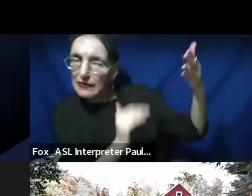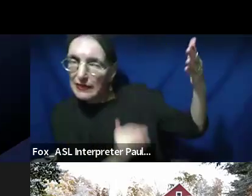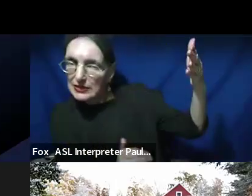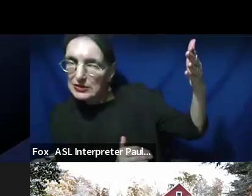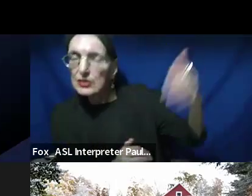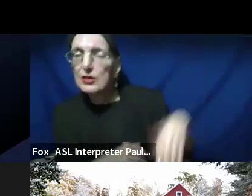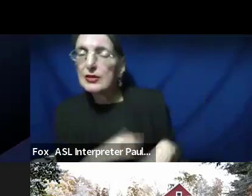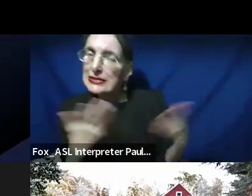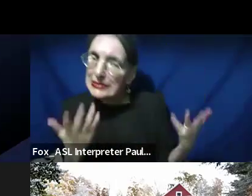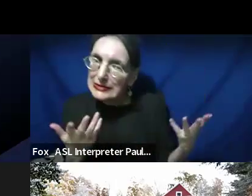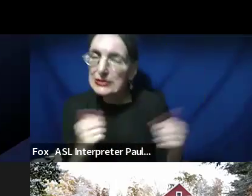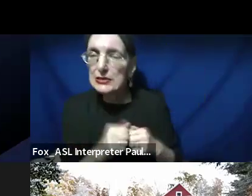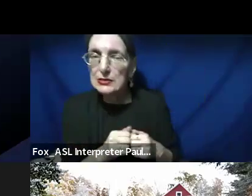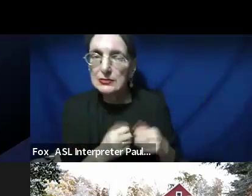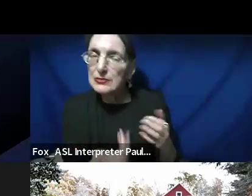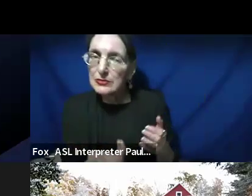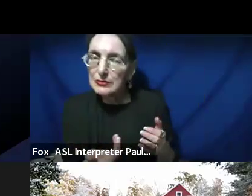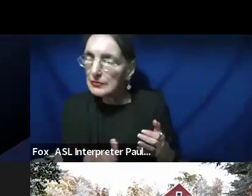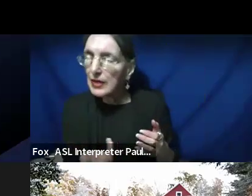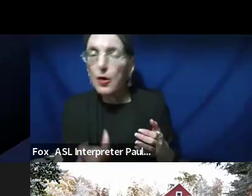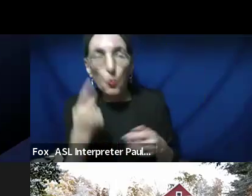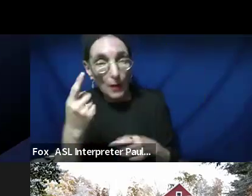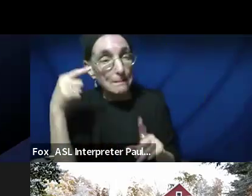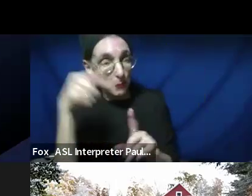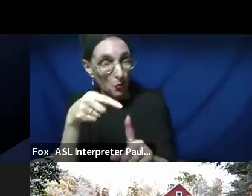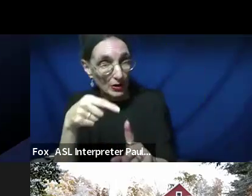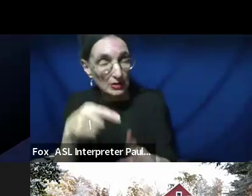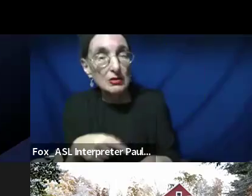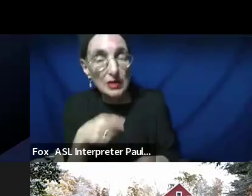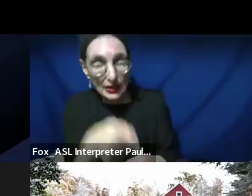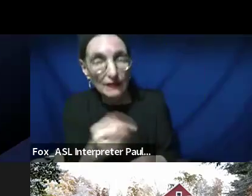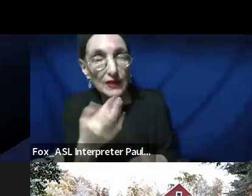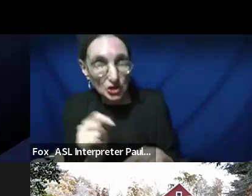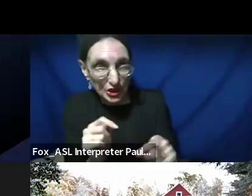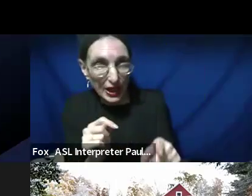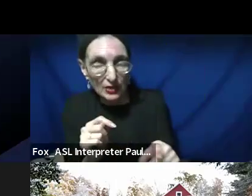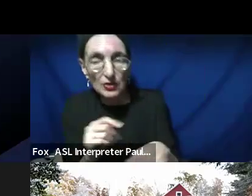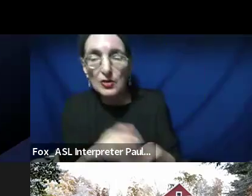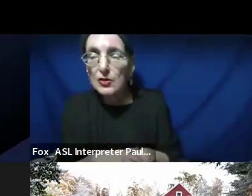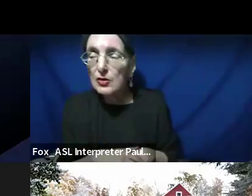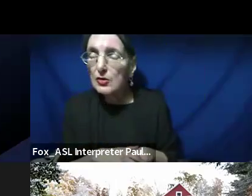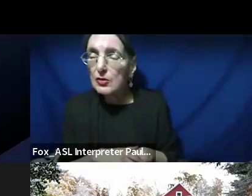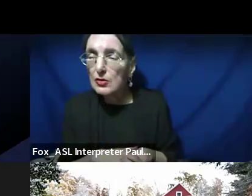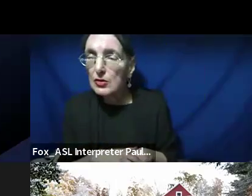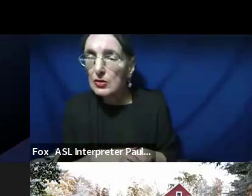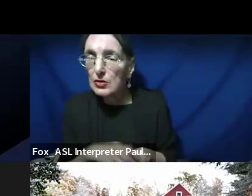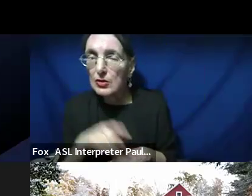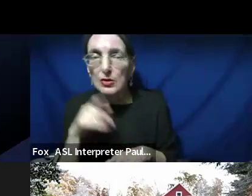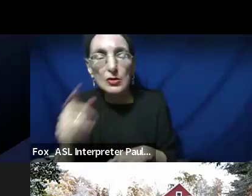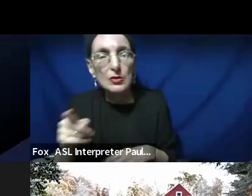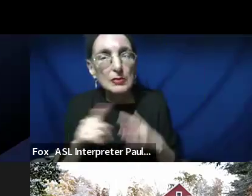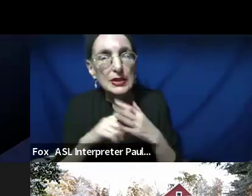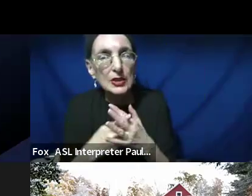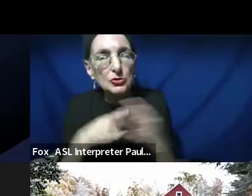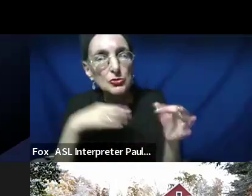reproduce. But one point I made in the chat is, having beacons that can describe